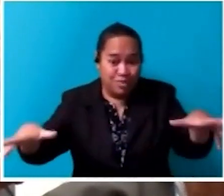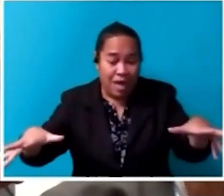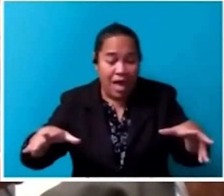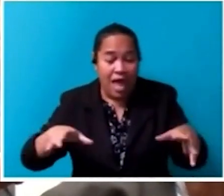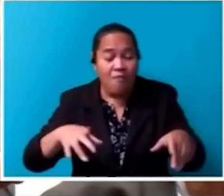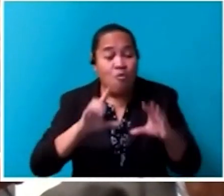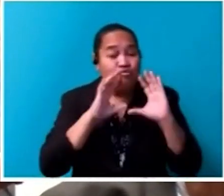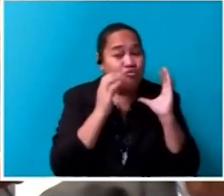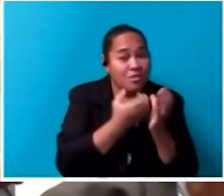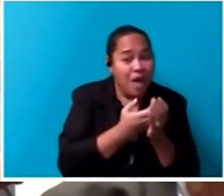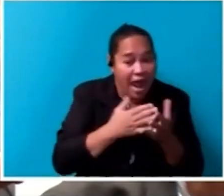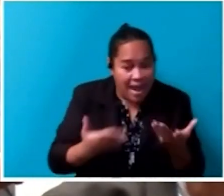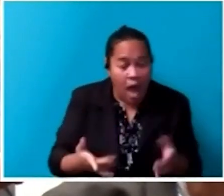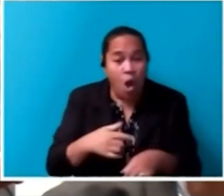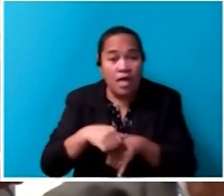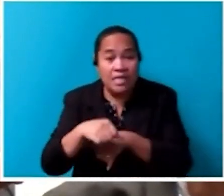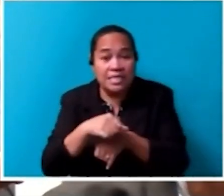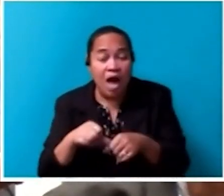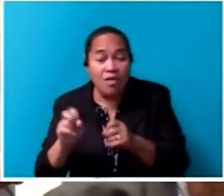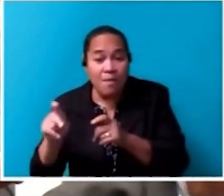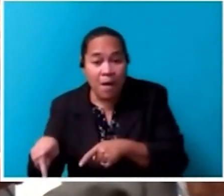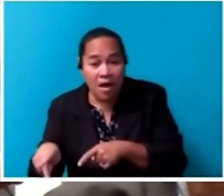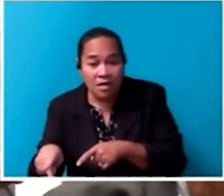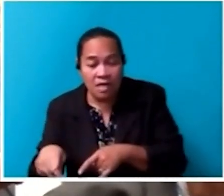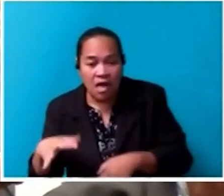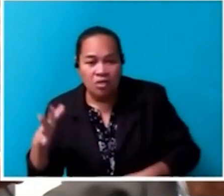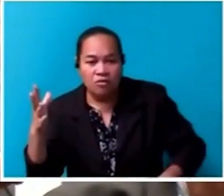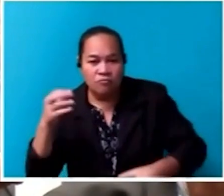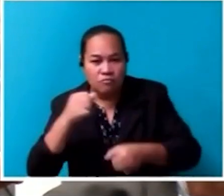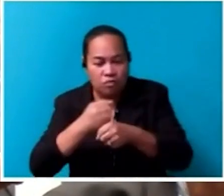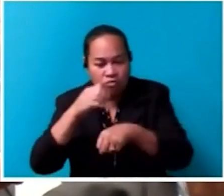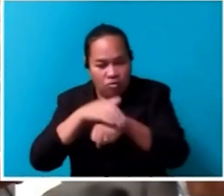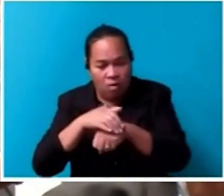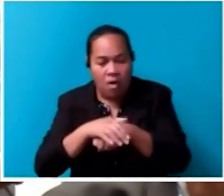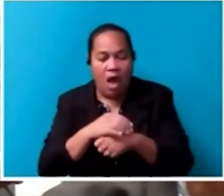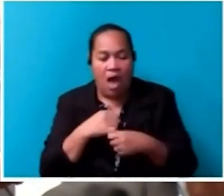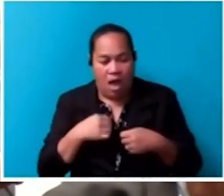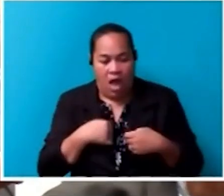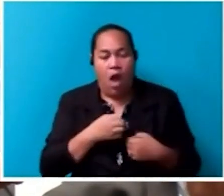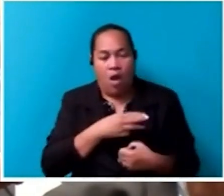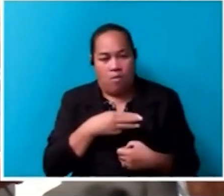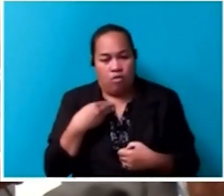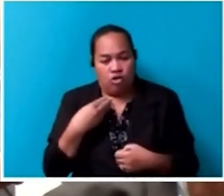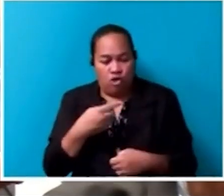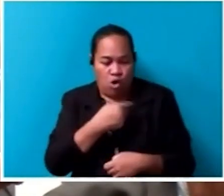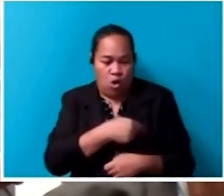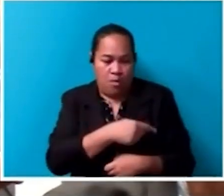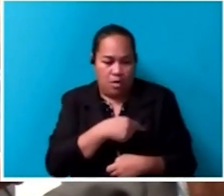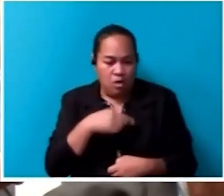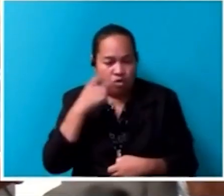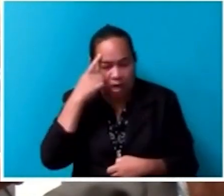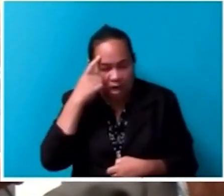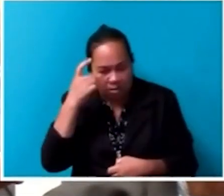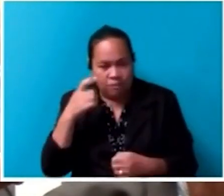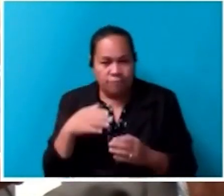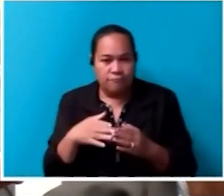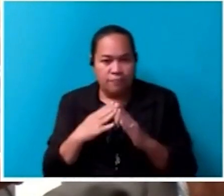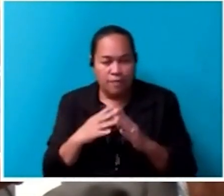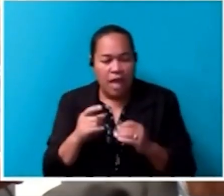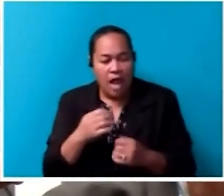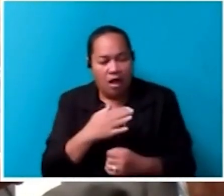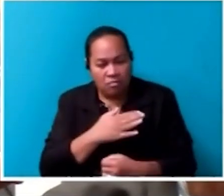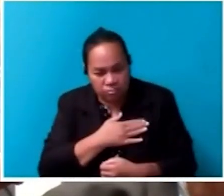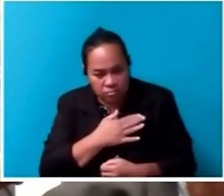now Easter on the Park epitomizes the Ministry's commitment to innovation, compassion,